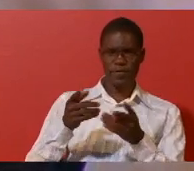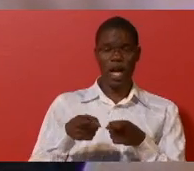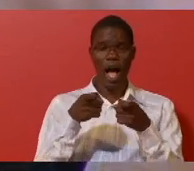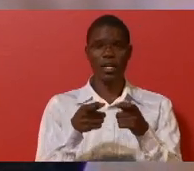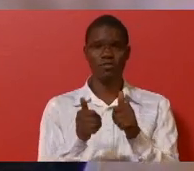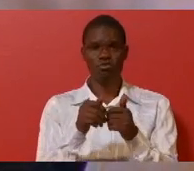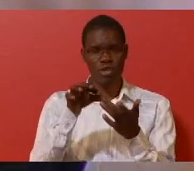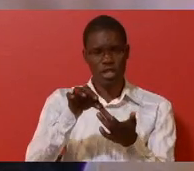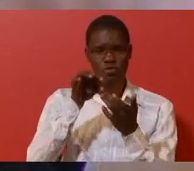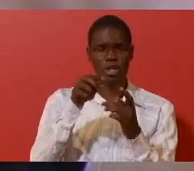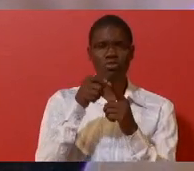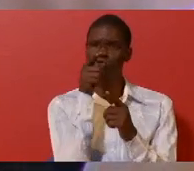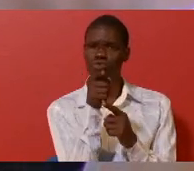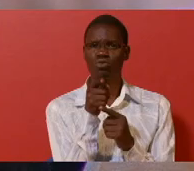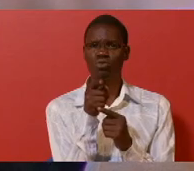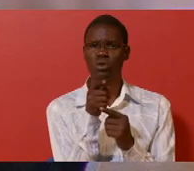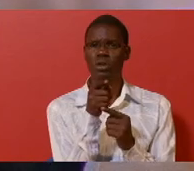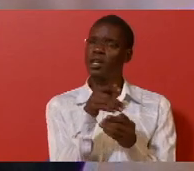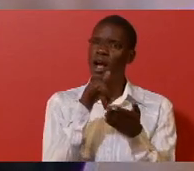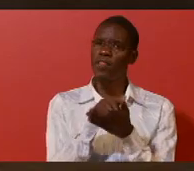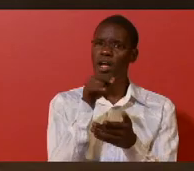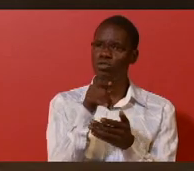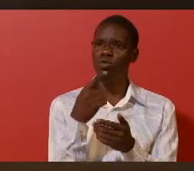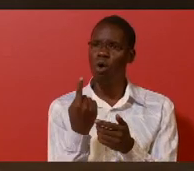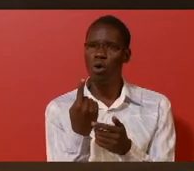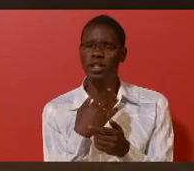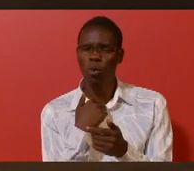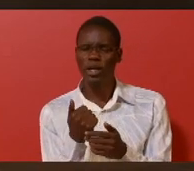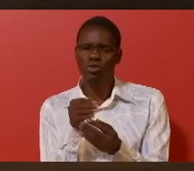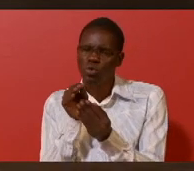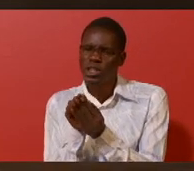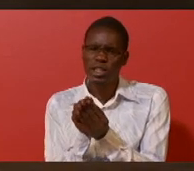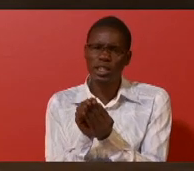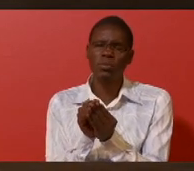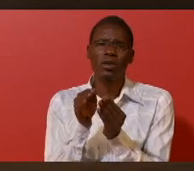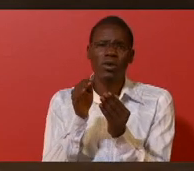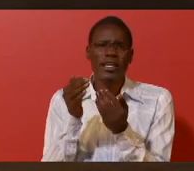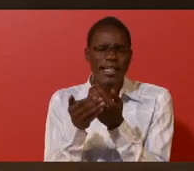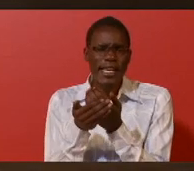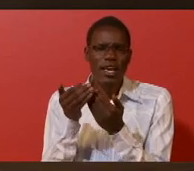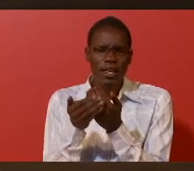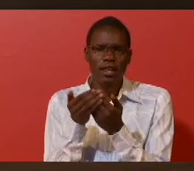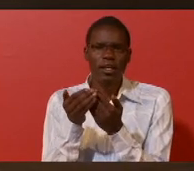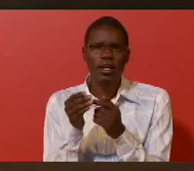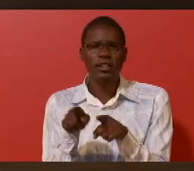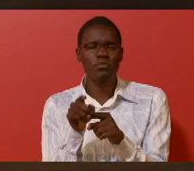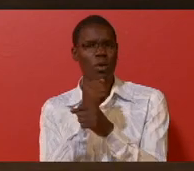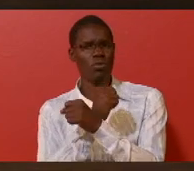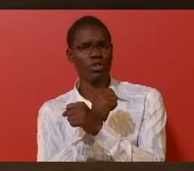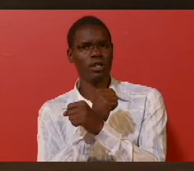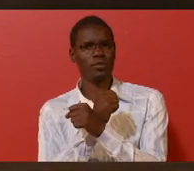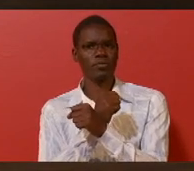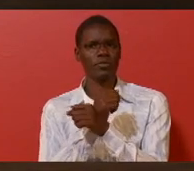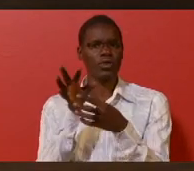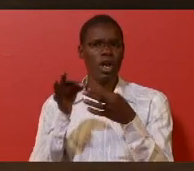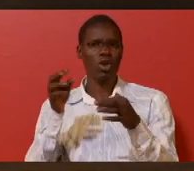special to you that you just treat it with the utmost care? A long time ago,